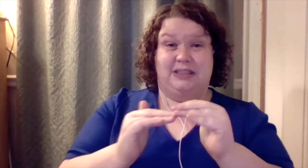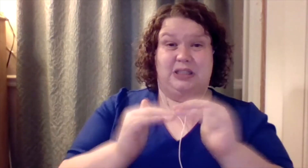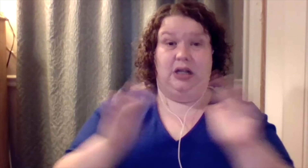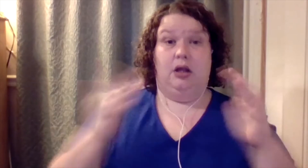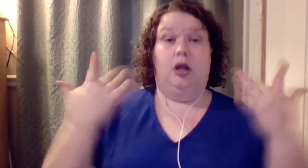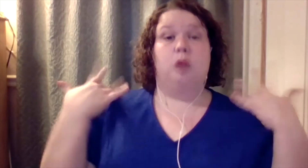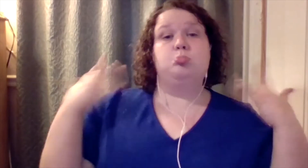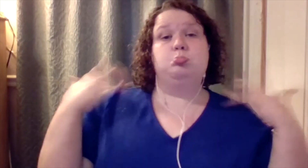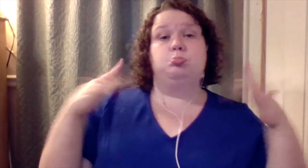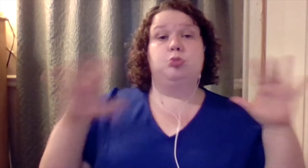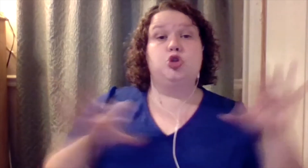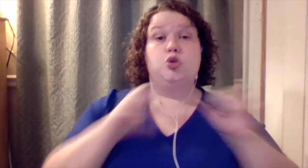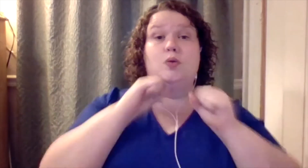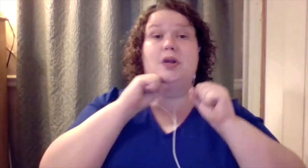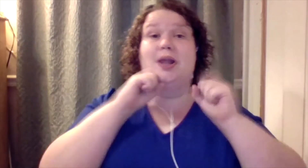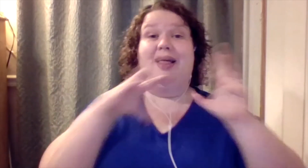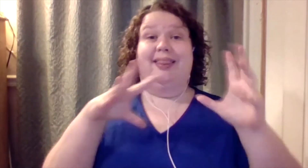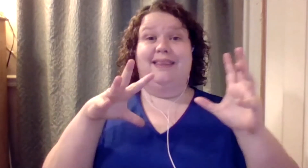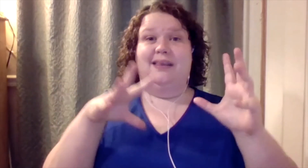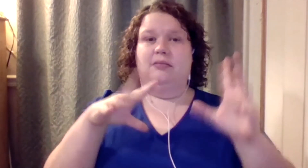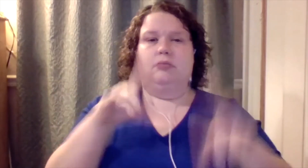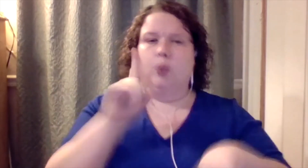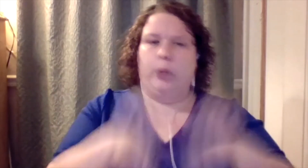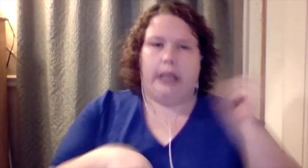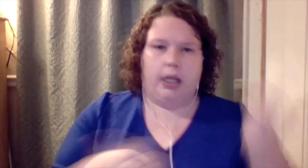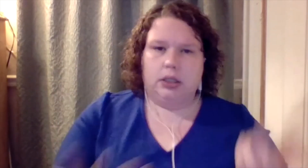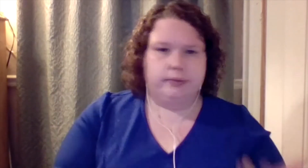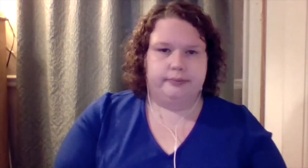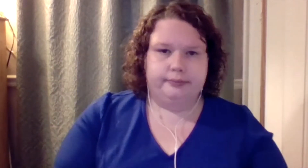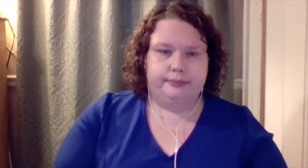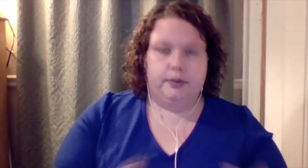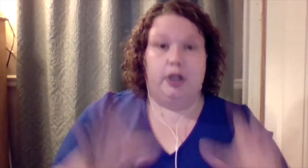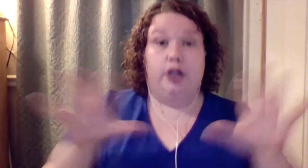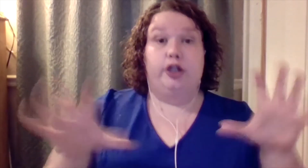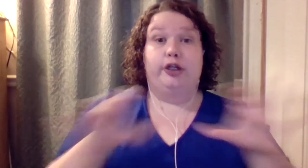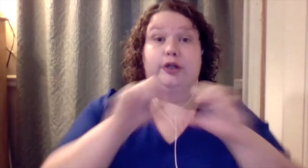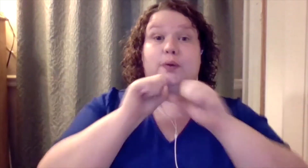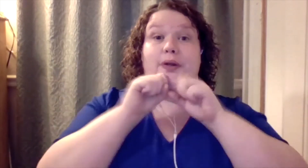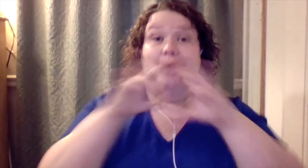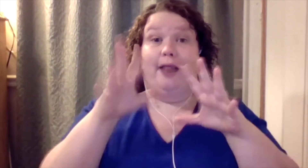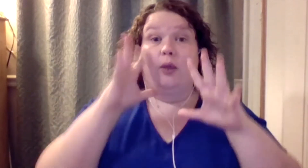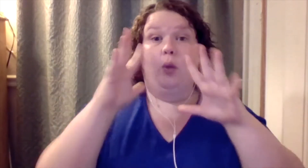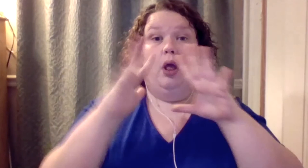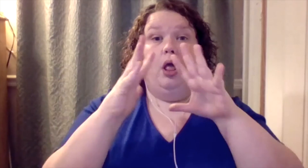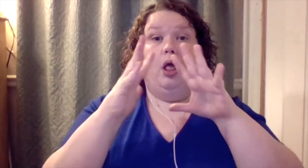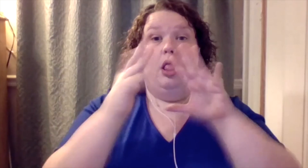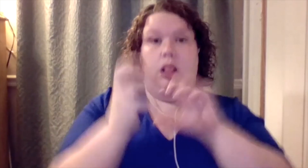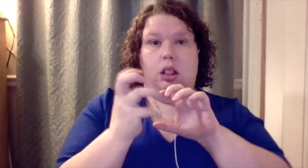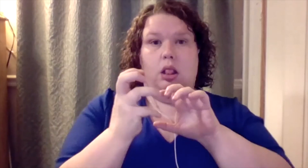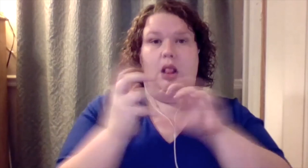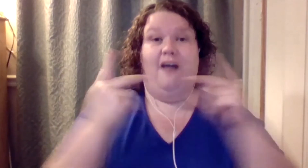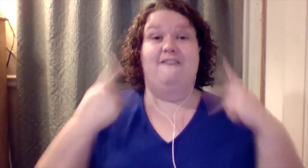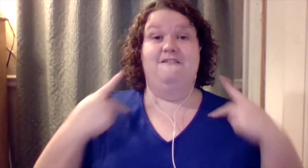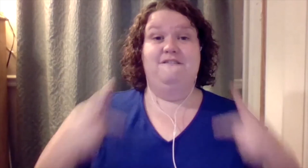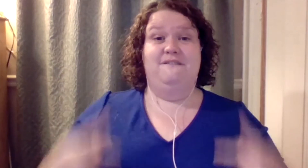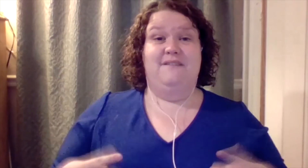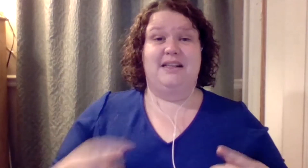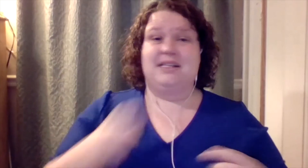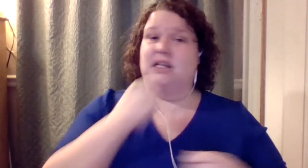Doing nothing means the facilities start to become really physically